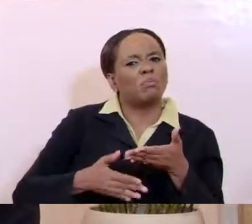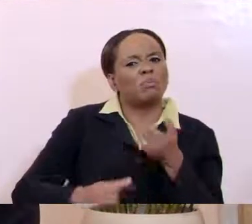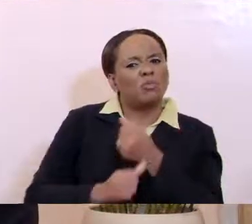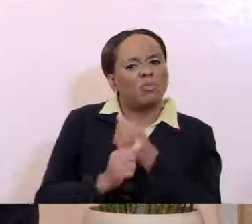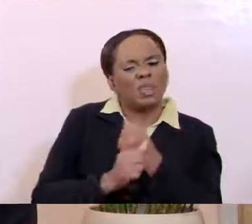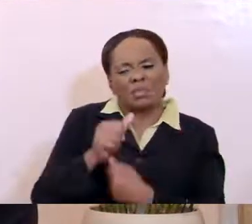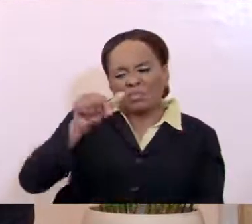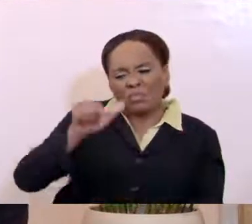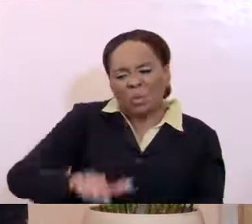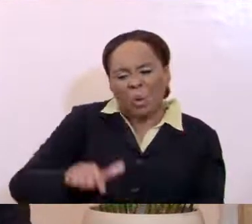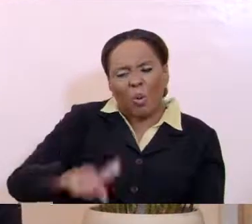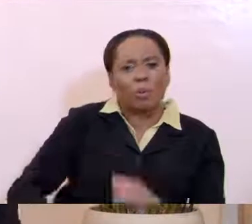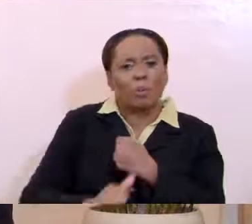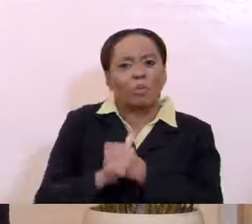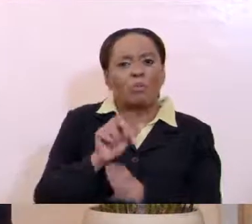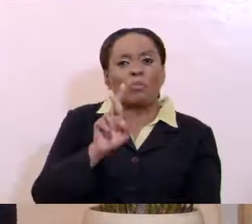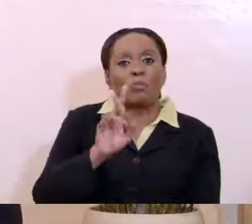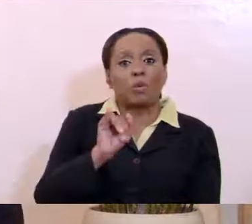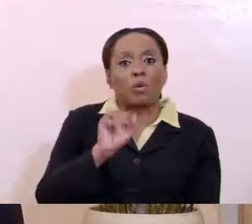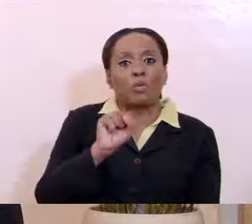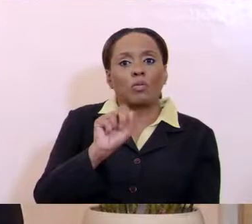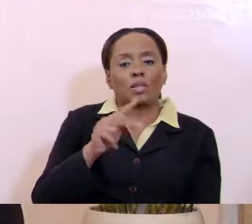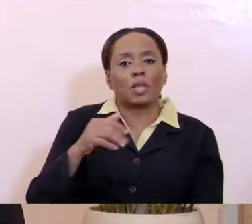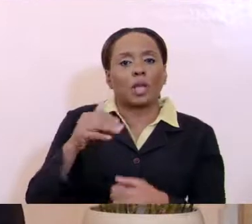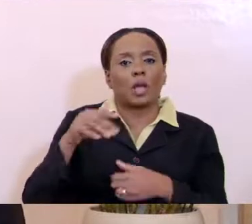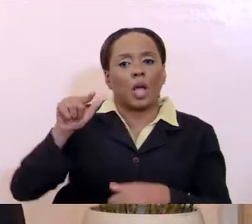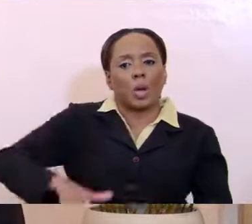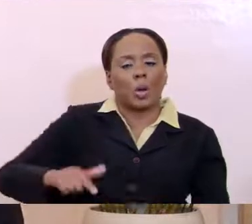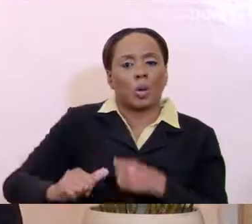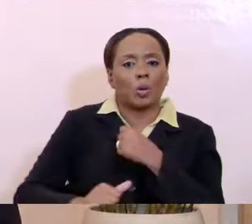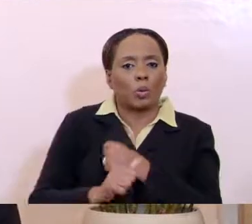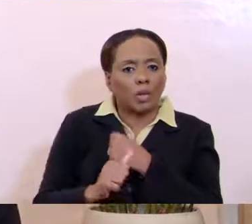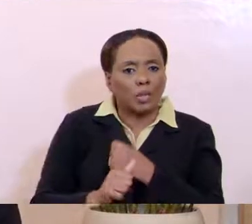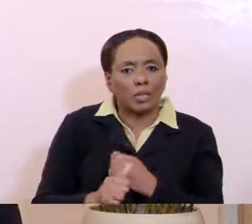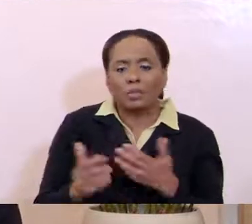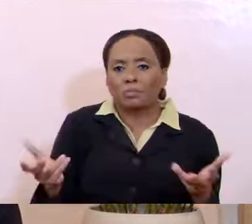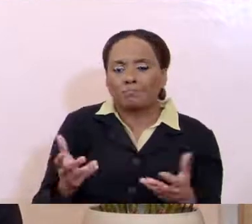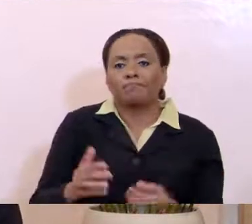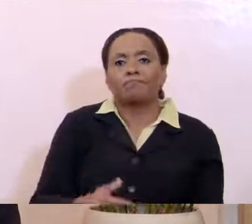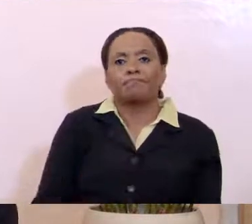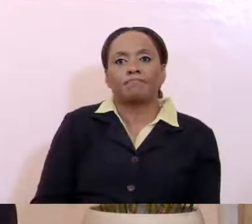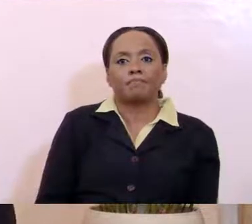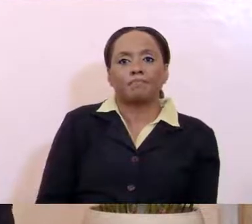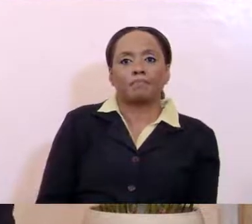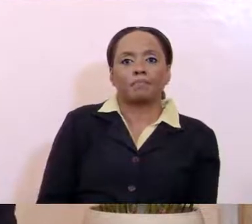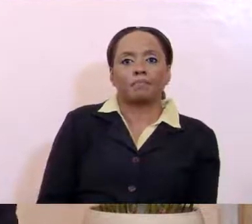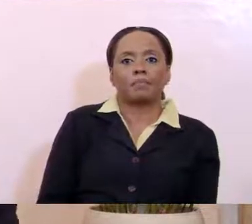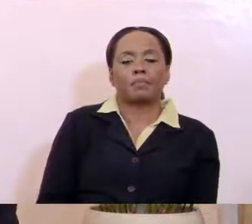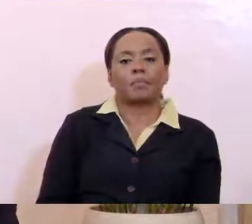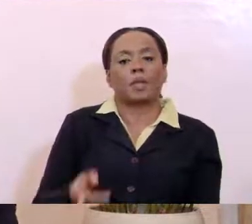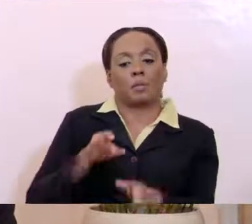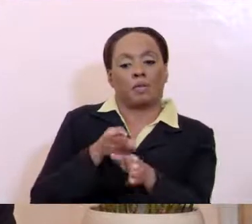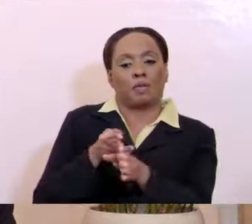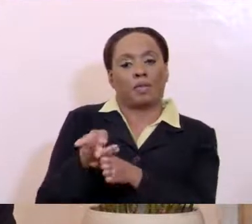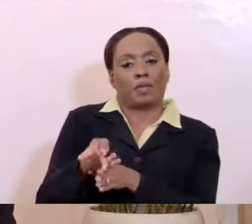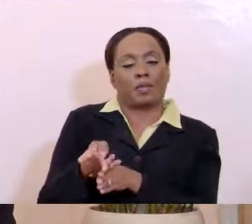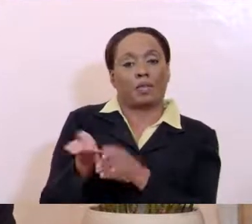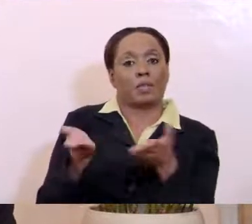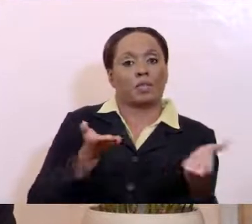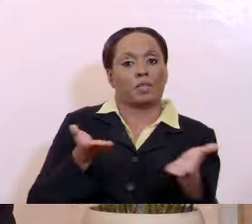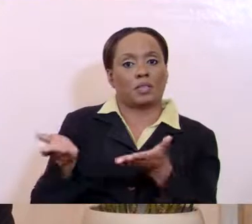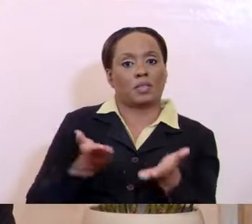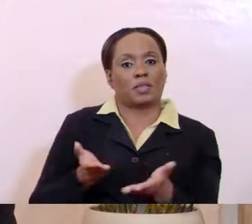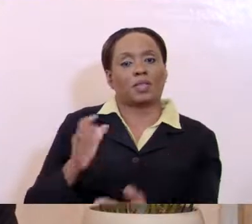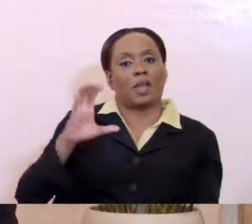to move activity along, would be those areas that we call professional service firms.